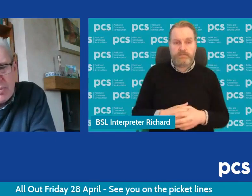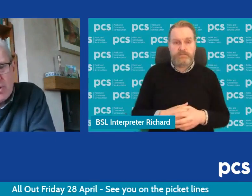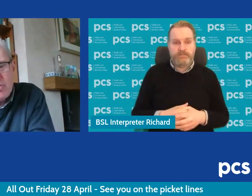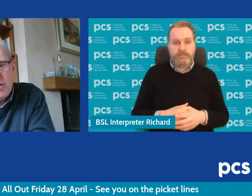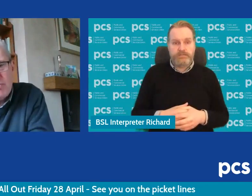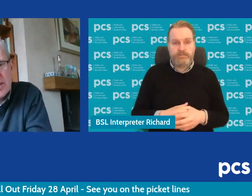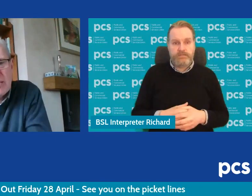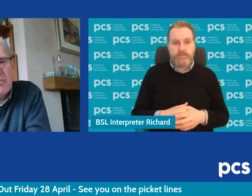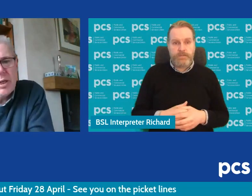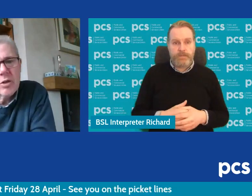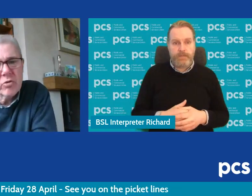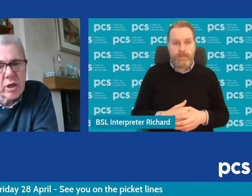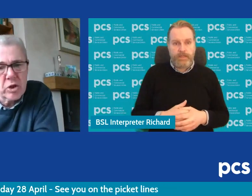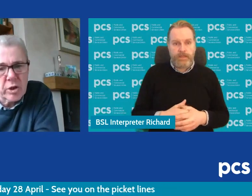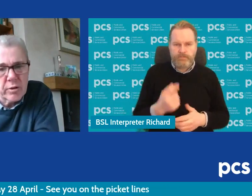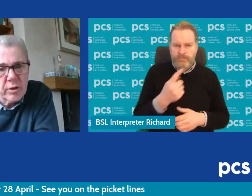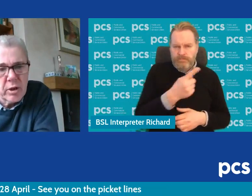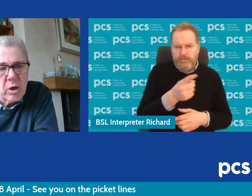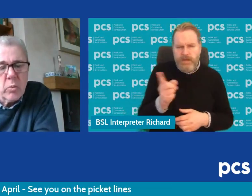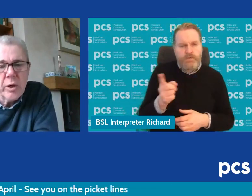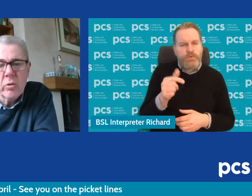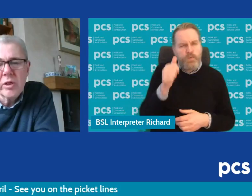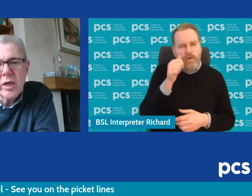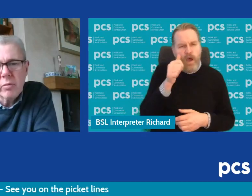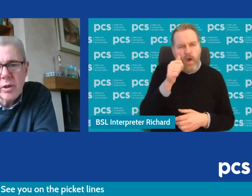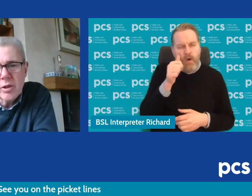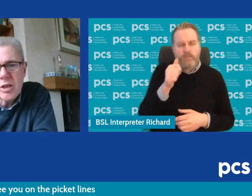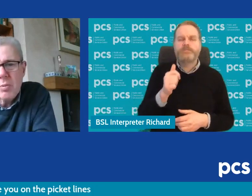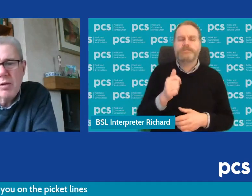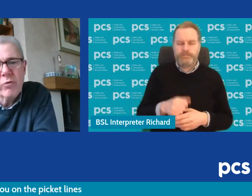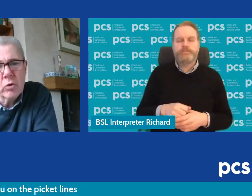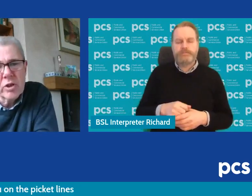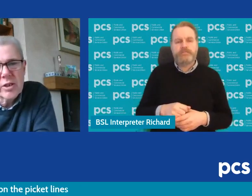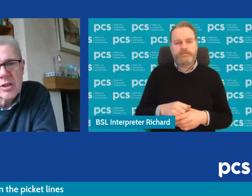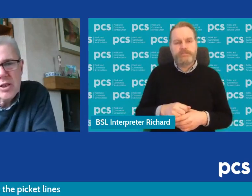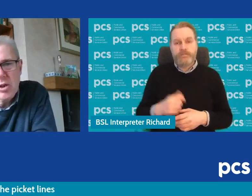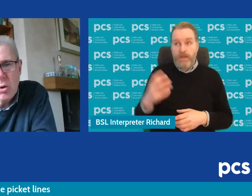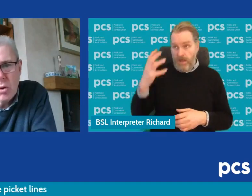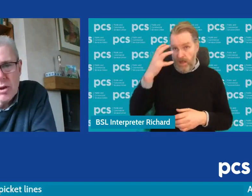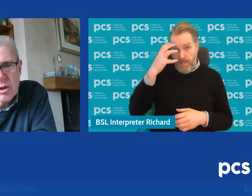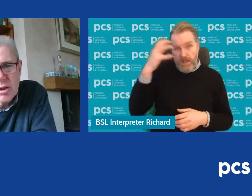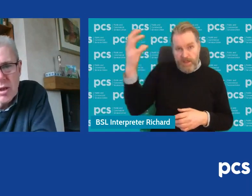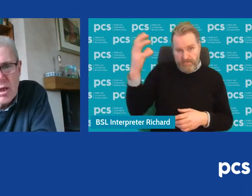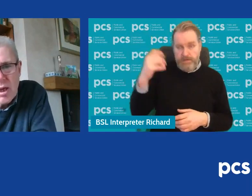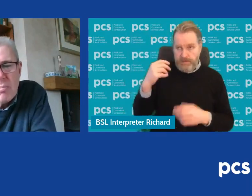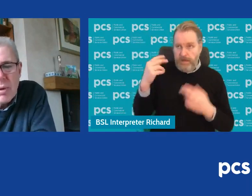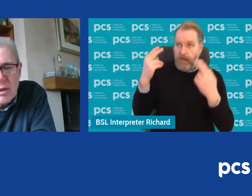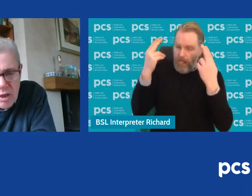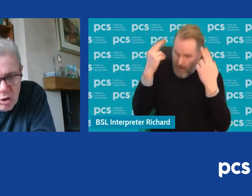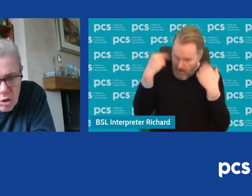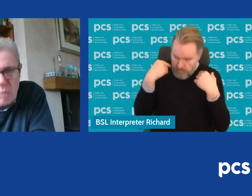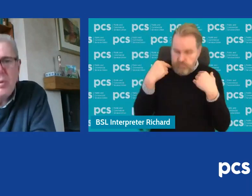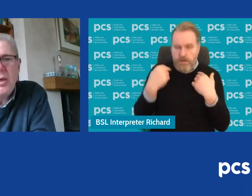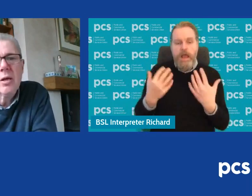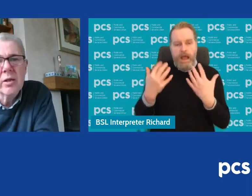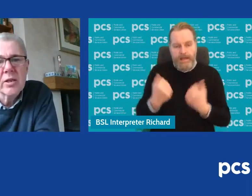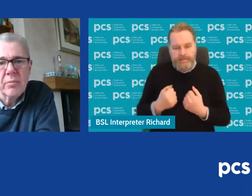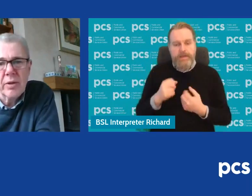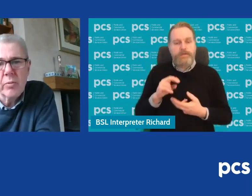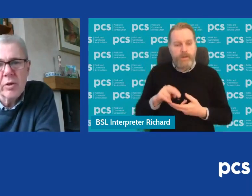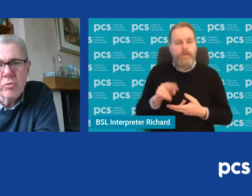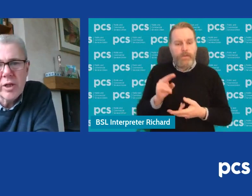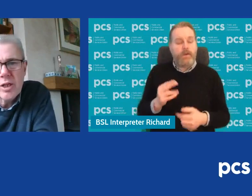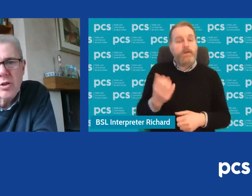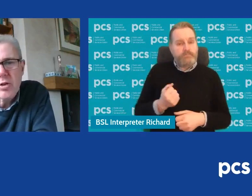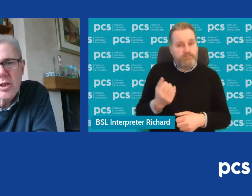as people will have picked up from my introduction, we know the government is being forced to concede talks. But there could be